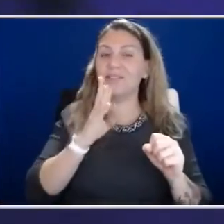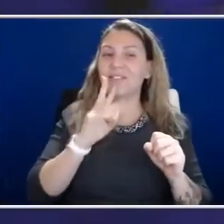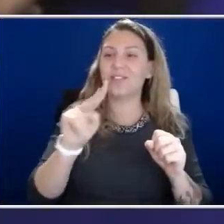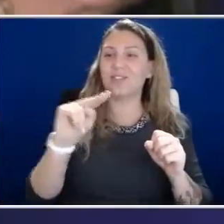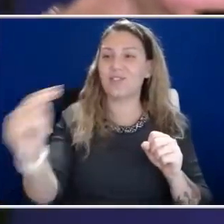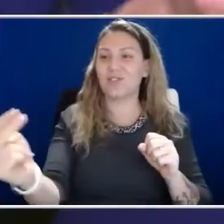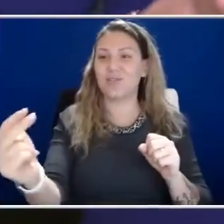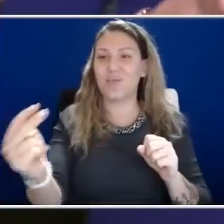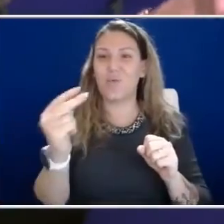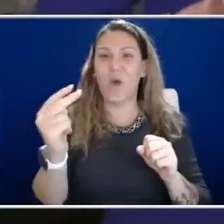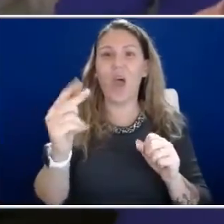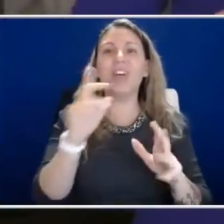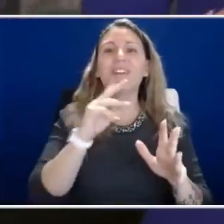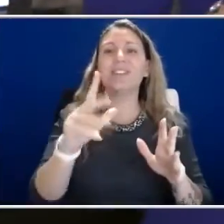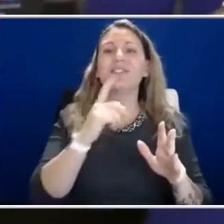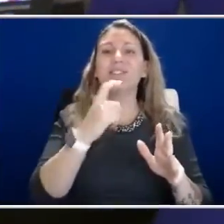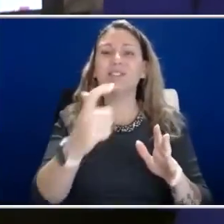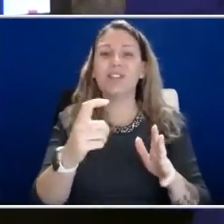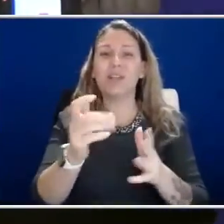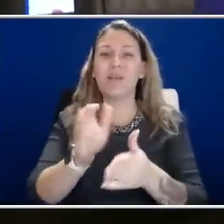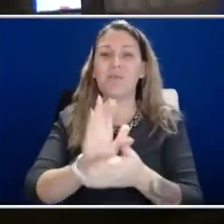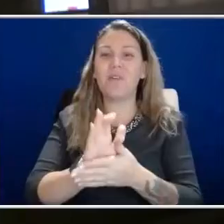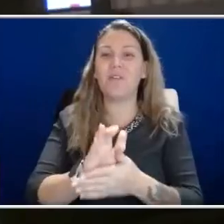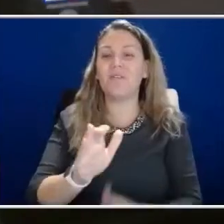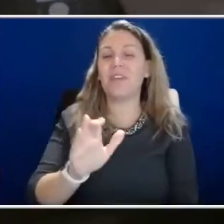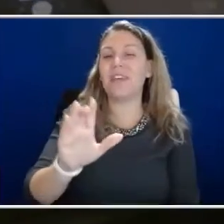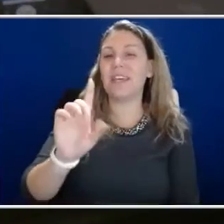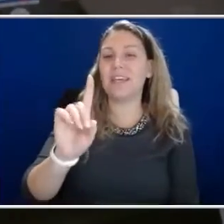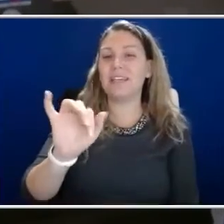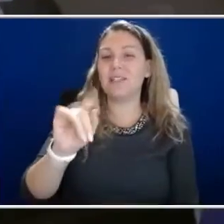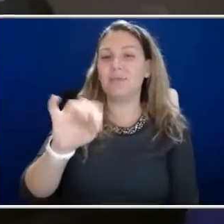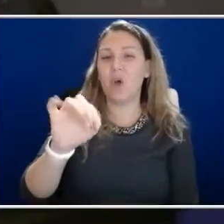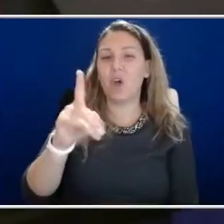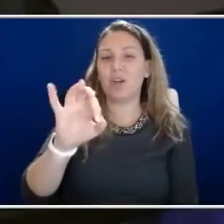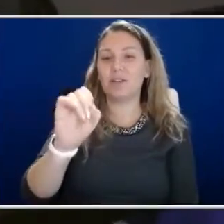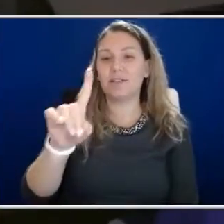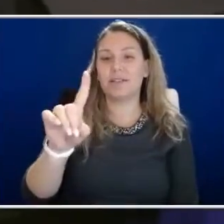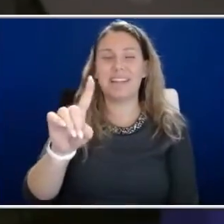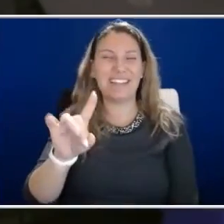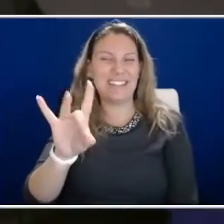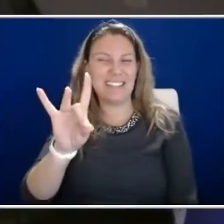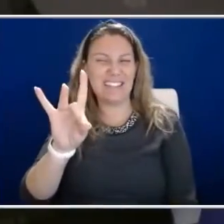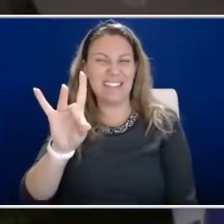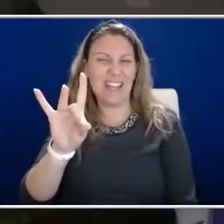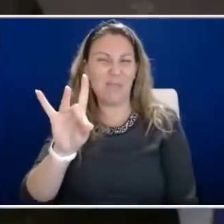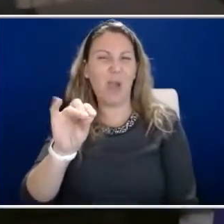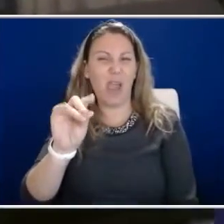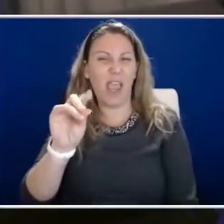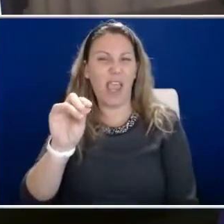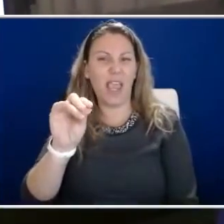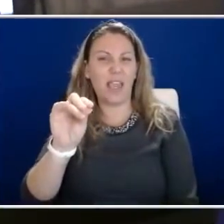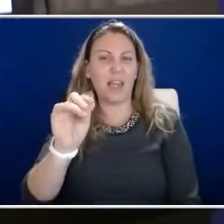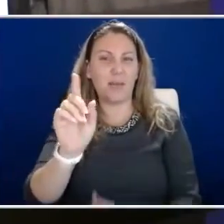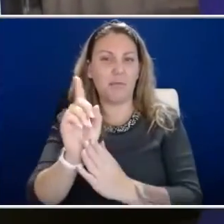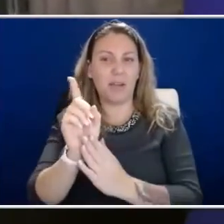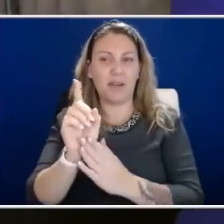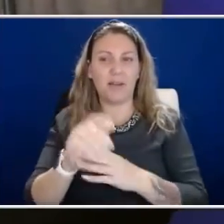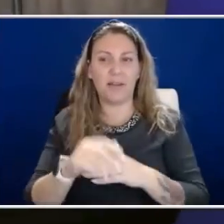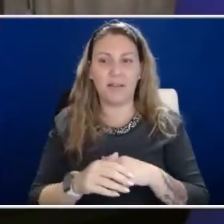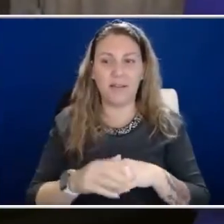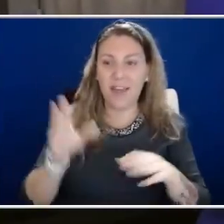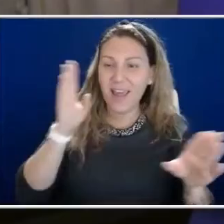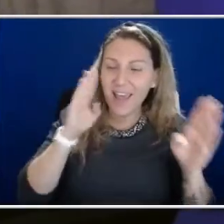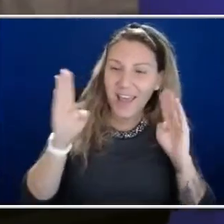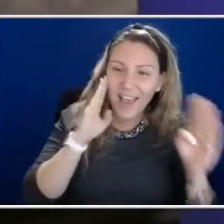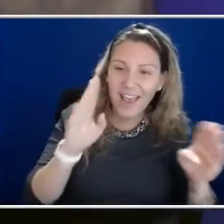now, by the way. You get to pick what movie you watch. It's an 80-minute treatment. Good choice. So I'm going to see. Hi, Karen. How's it